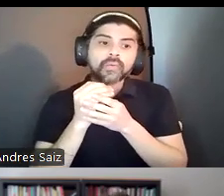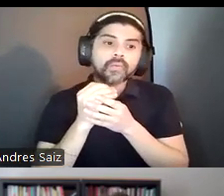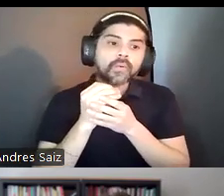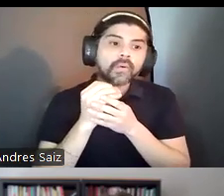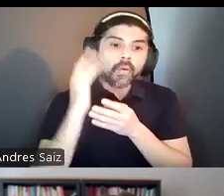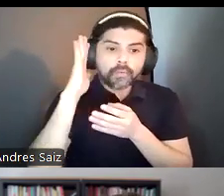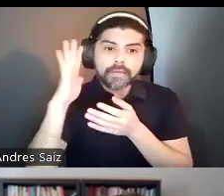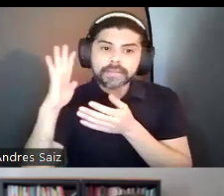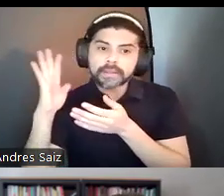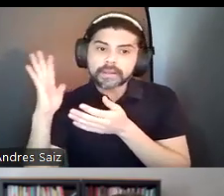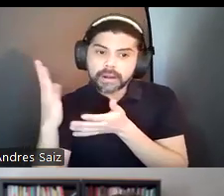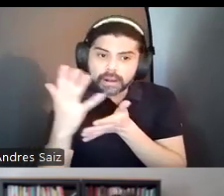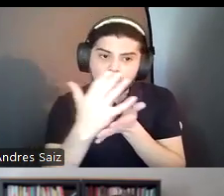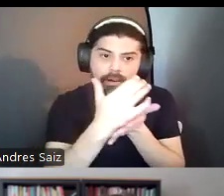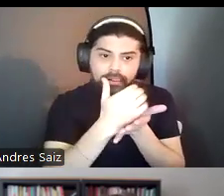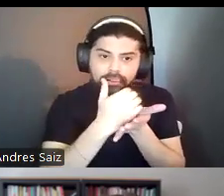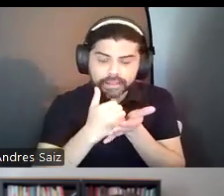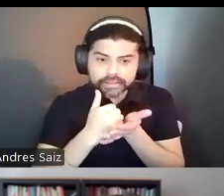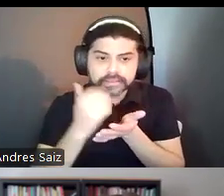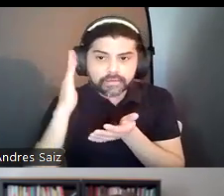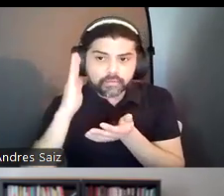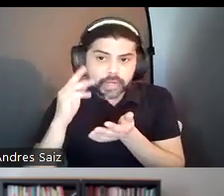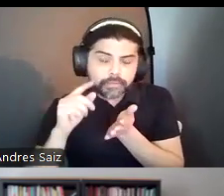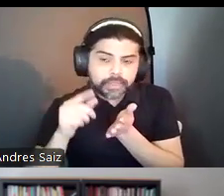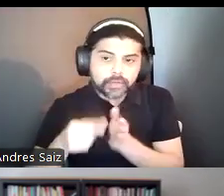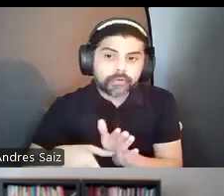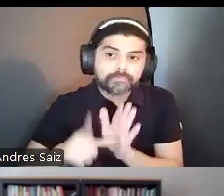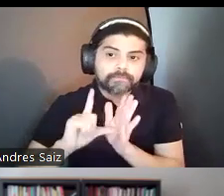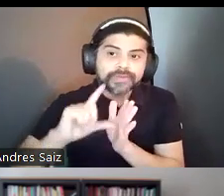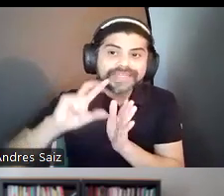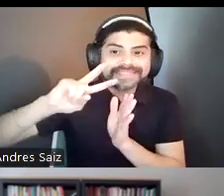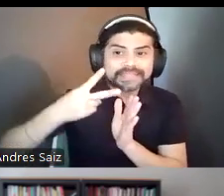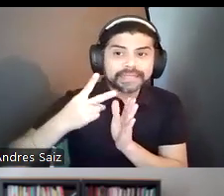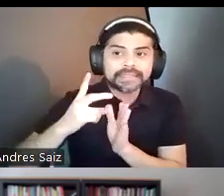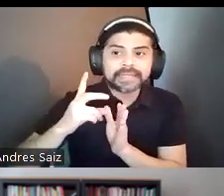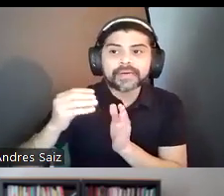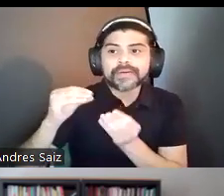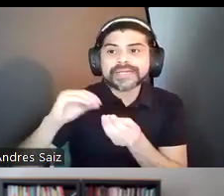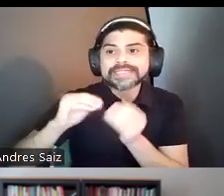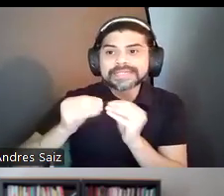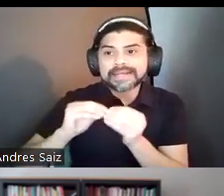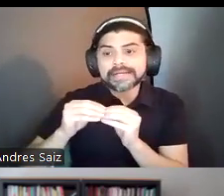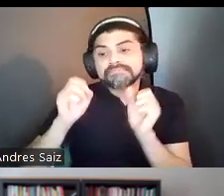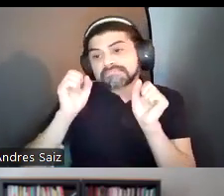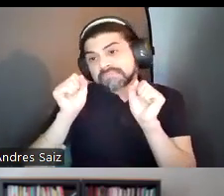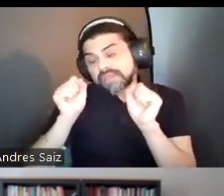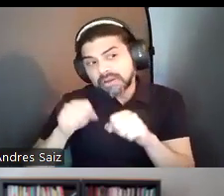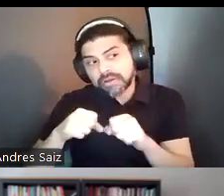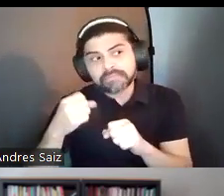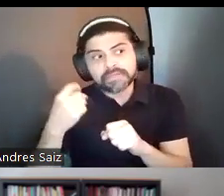collecting, we are also going to be reviewing secondary data. So this could be a qualitative document